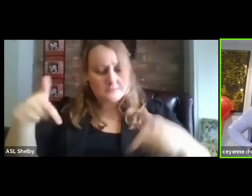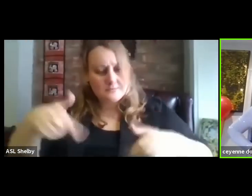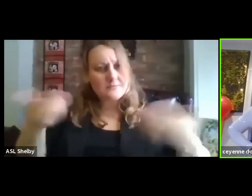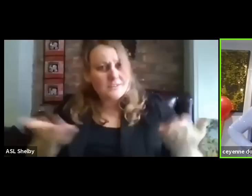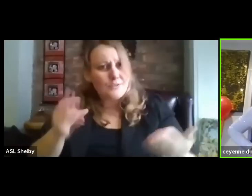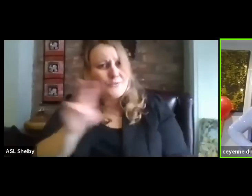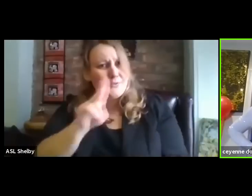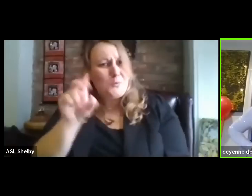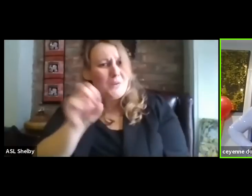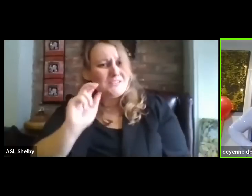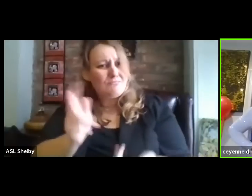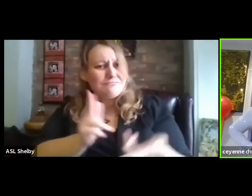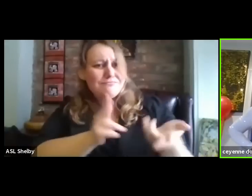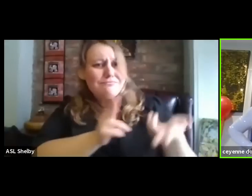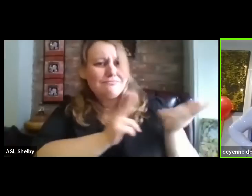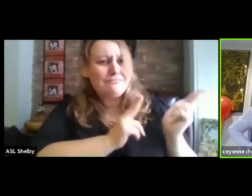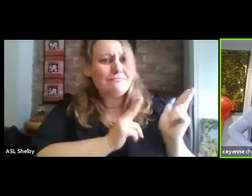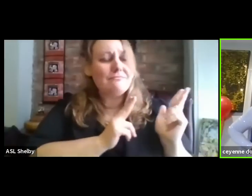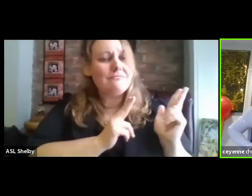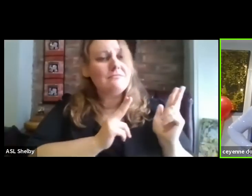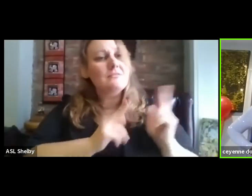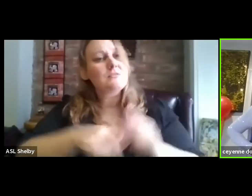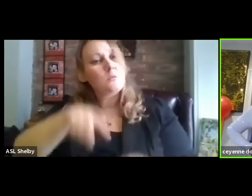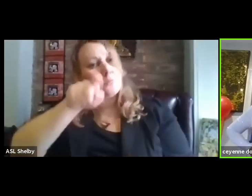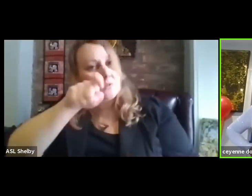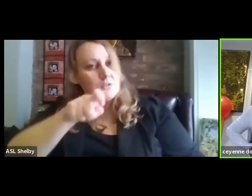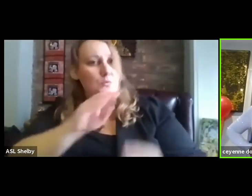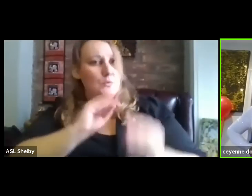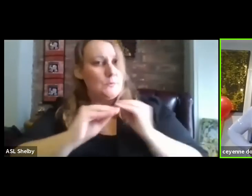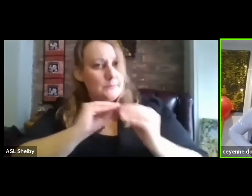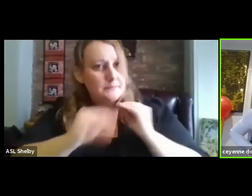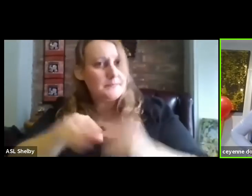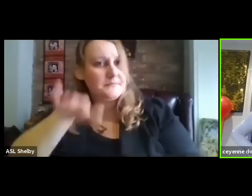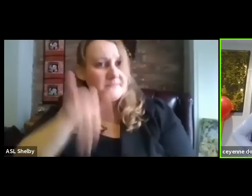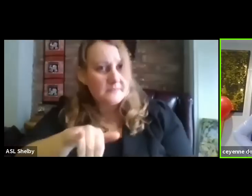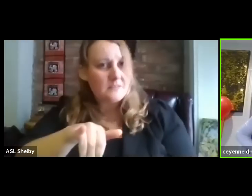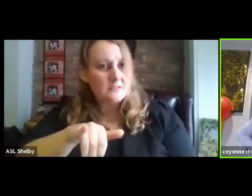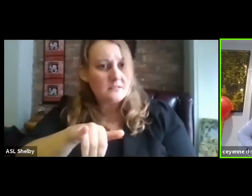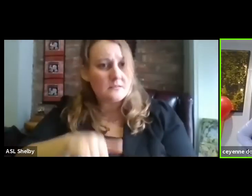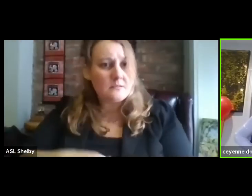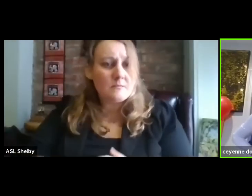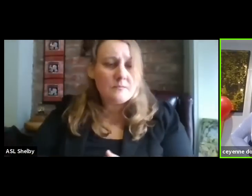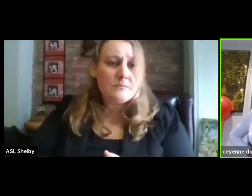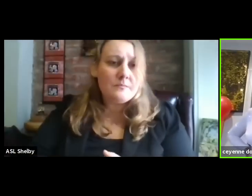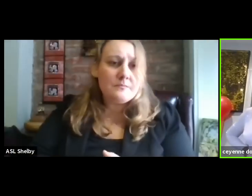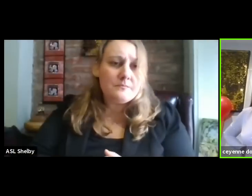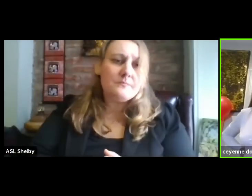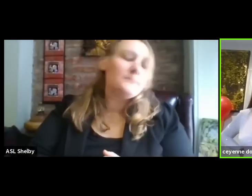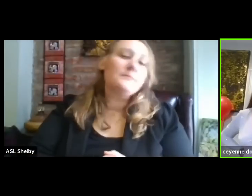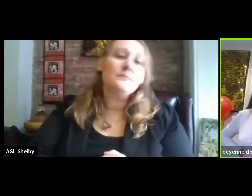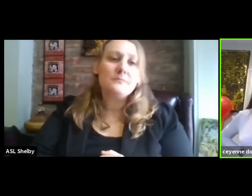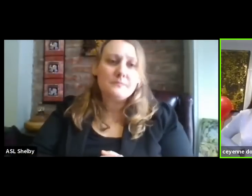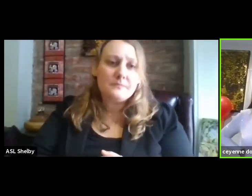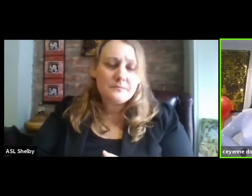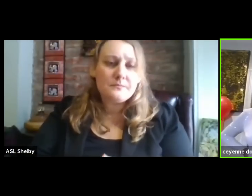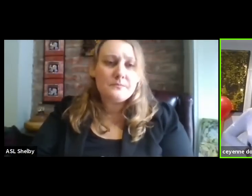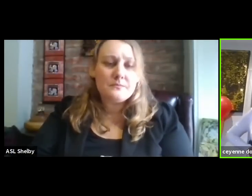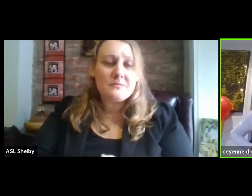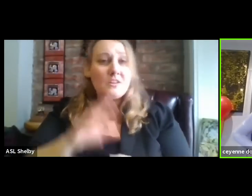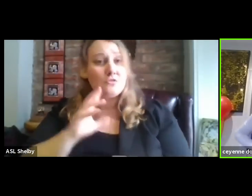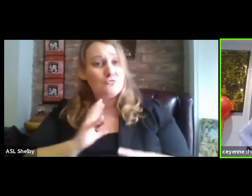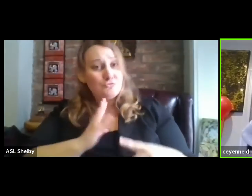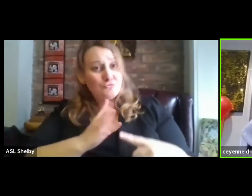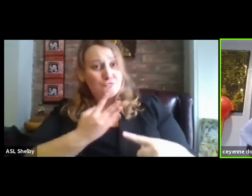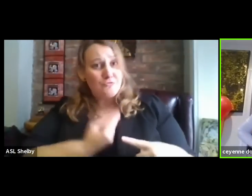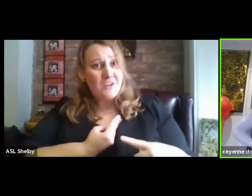fighting. Sweetie, I've been walking while I was trans for over 45 years. I don't need a motherfucking bill for that. I need guns out